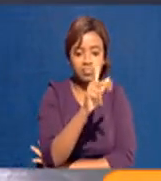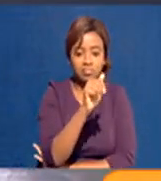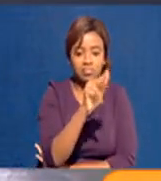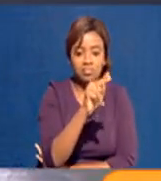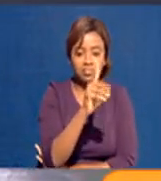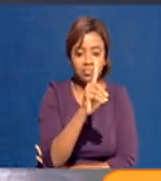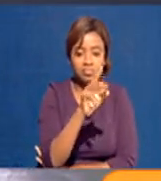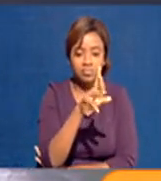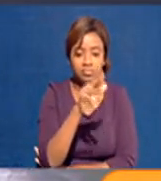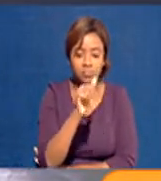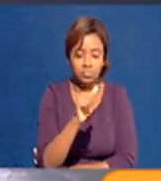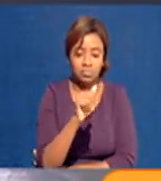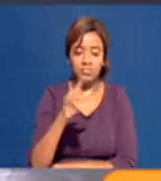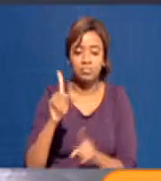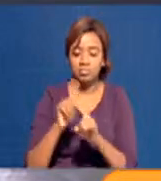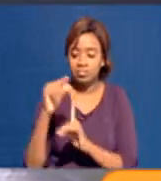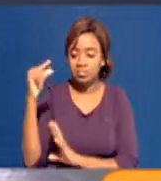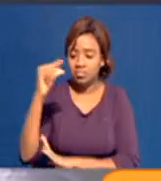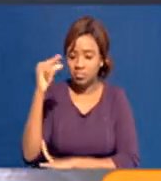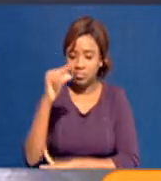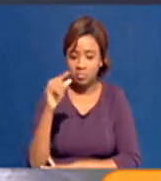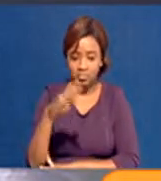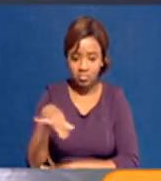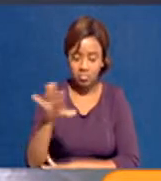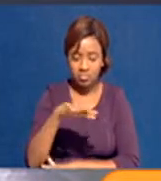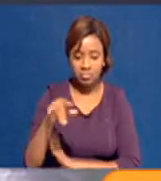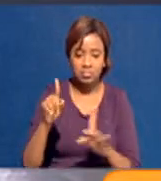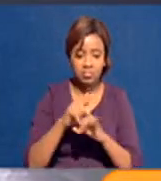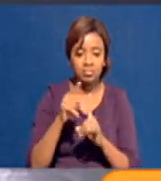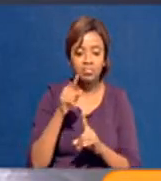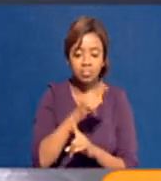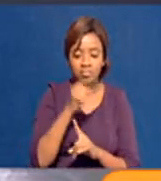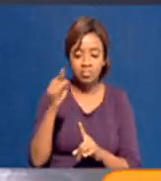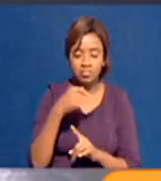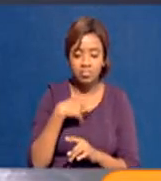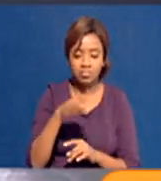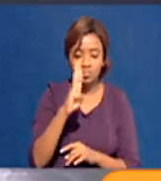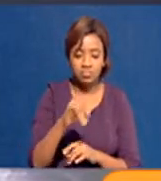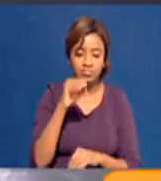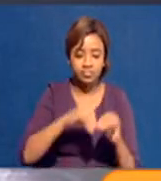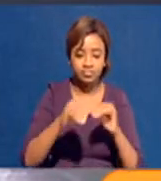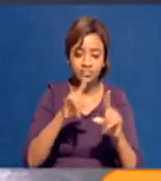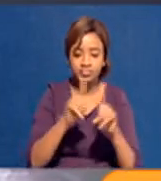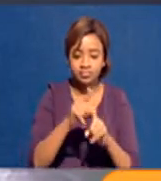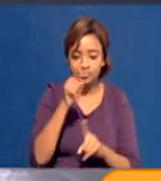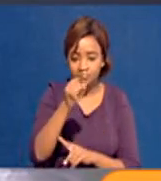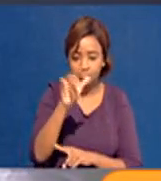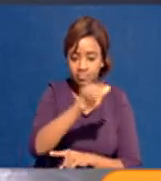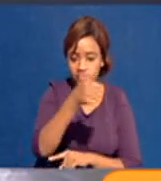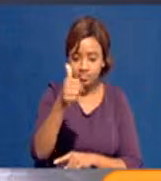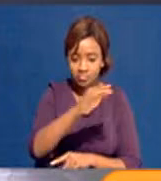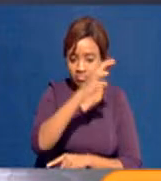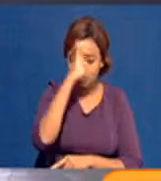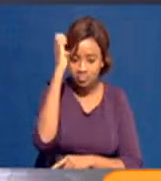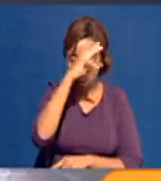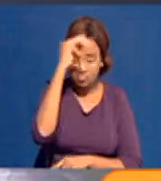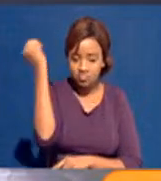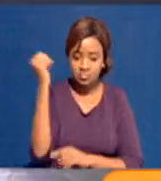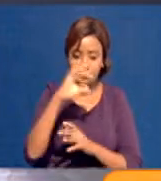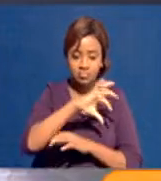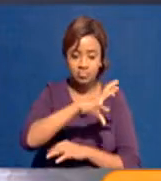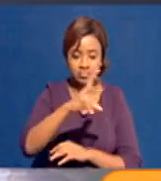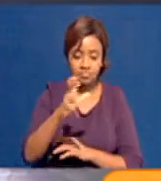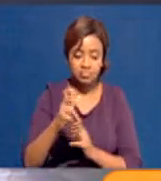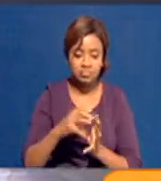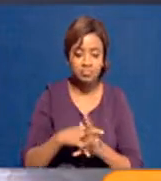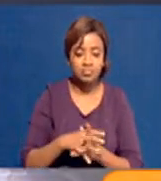Garissa Township constituencies in the by-elections that were held there, as well as in Elgeyo Marakwet County for the Senate